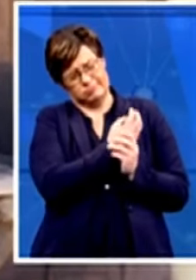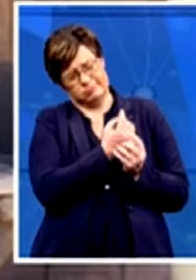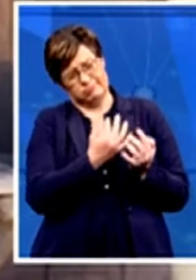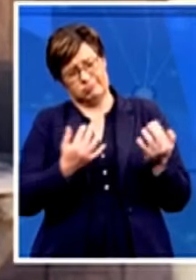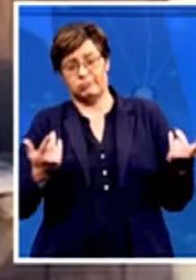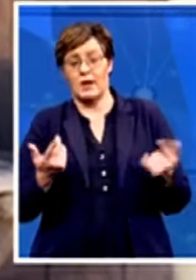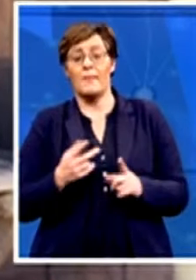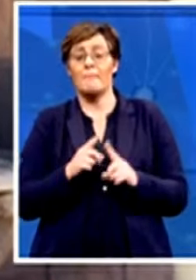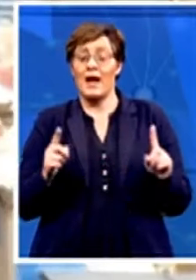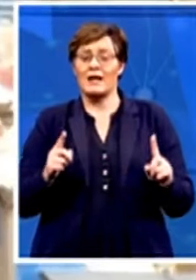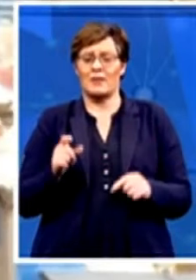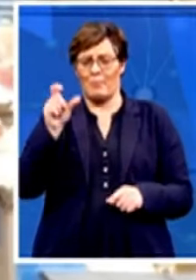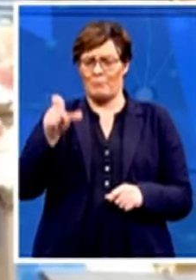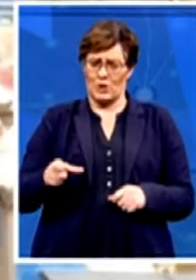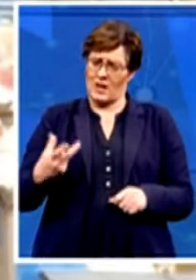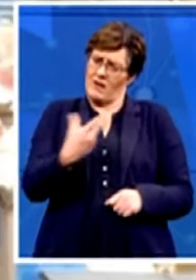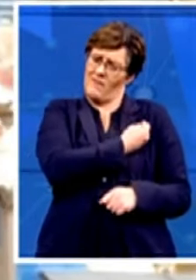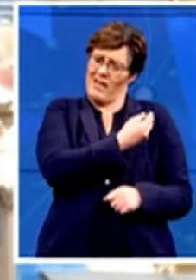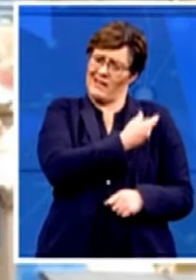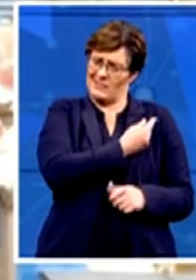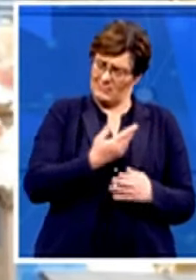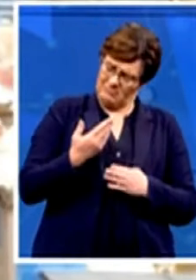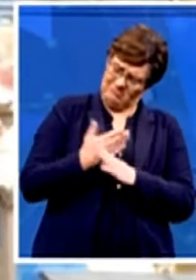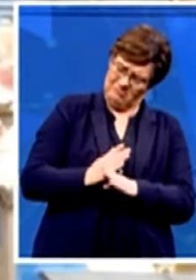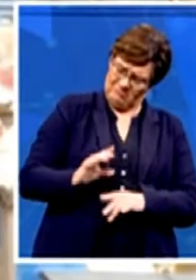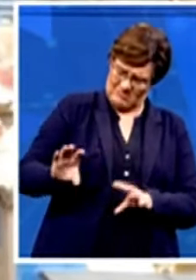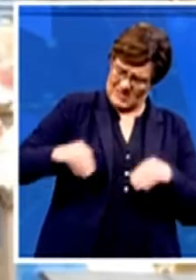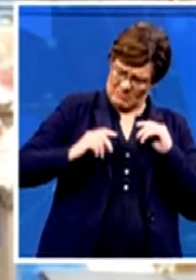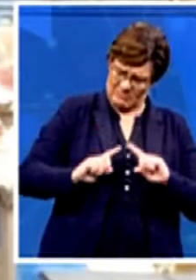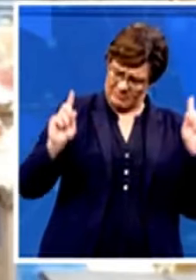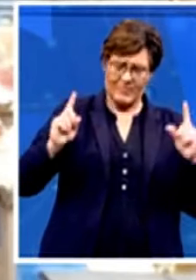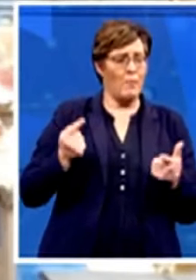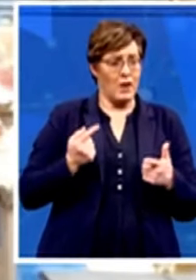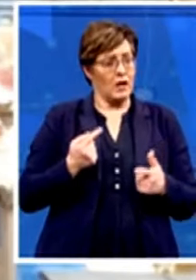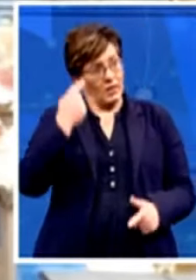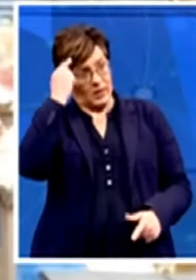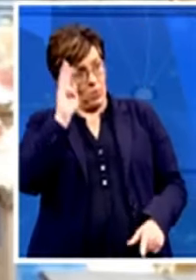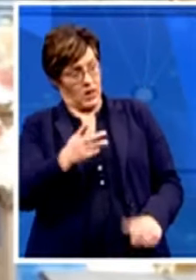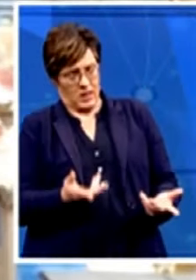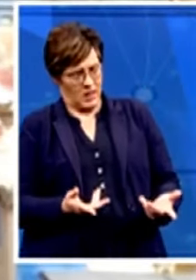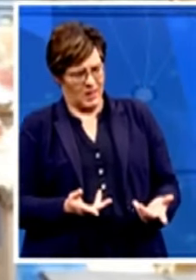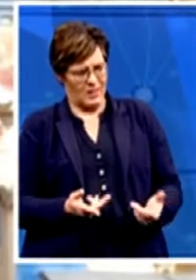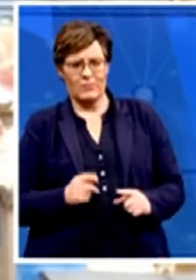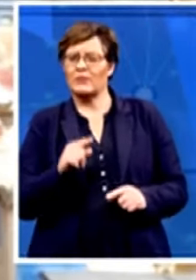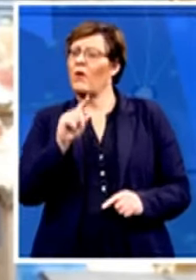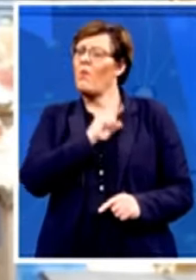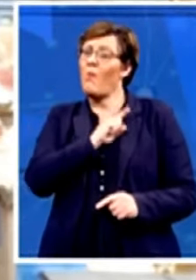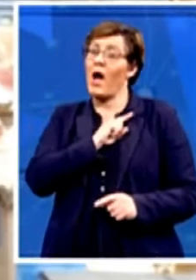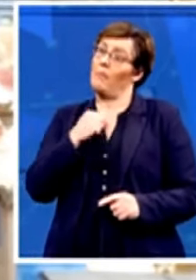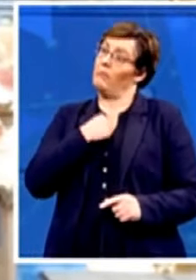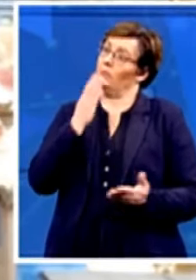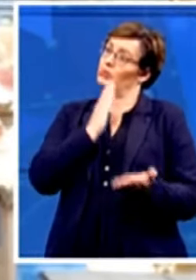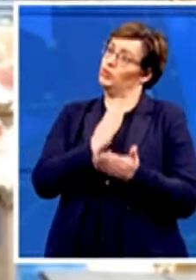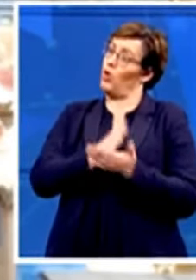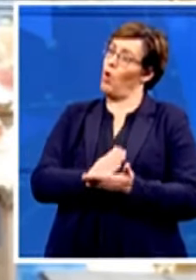not convincing. Because we're not sure of the complications